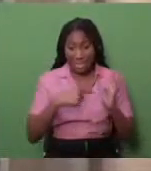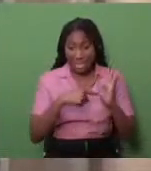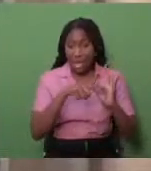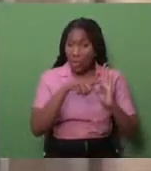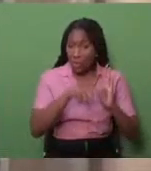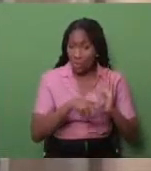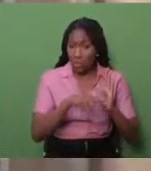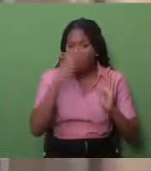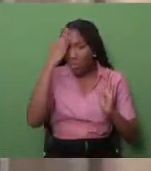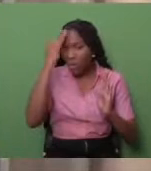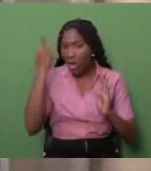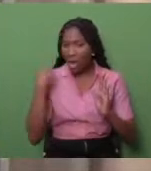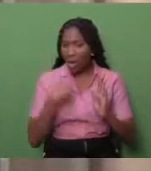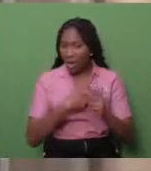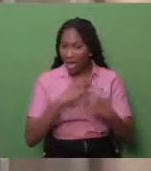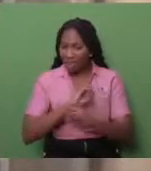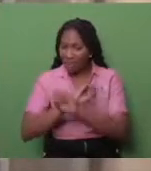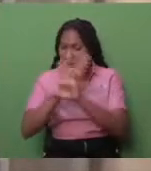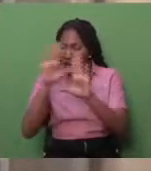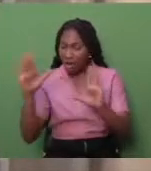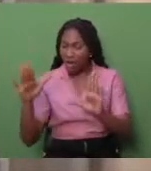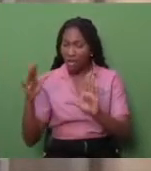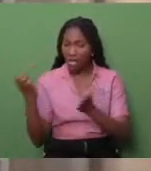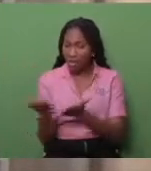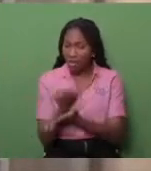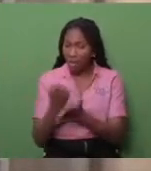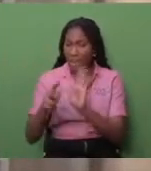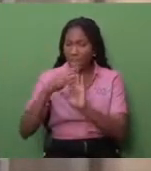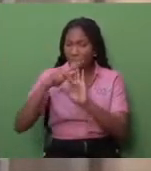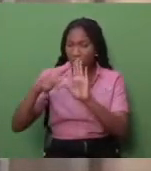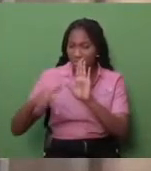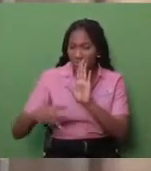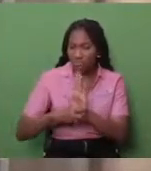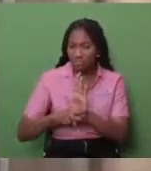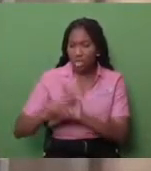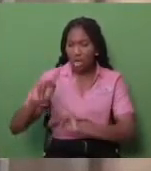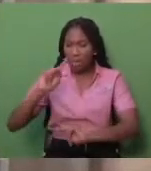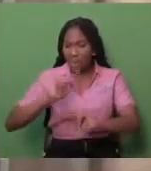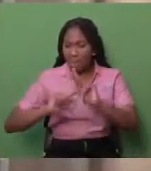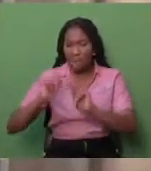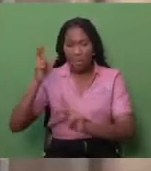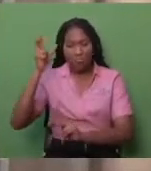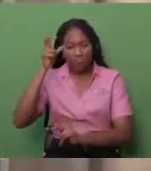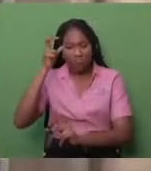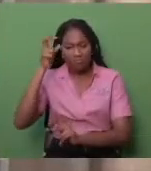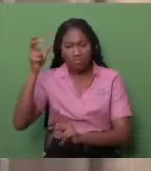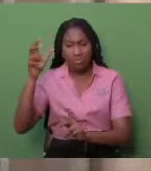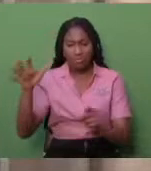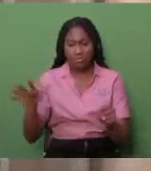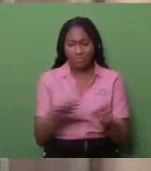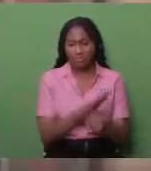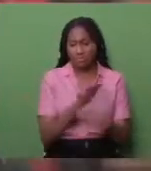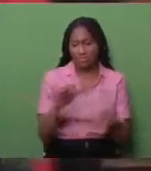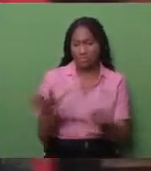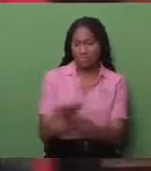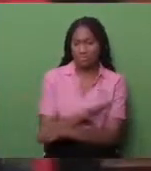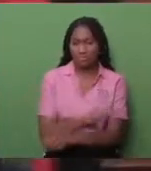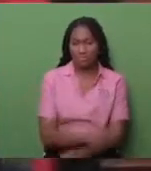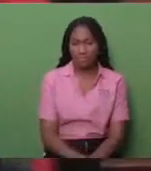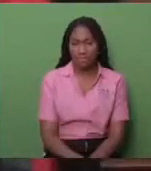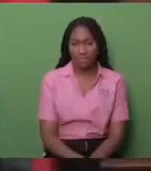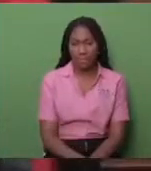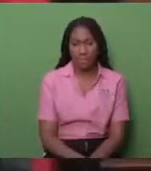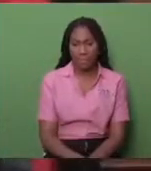and competent people. Today, the debt to GDP ratio stands, as I say, whopping 84. Could the member with the